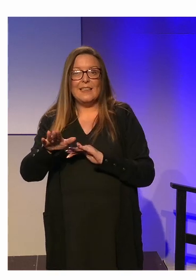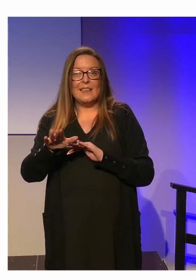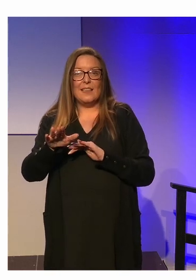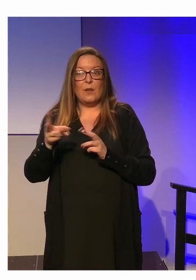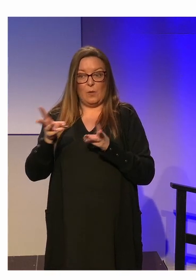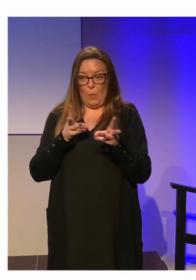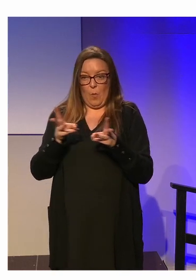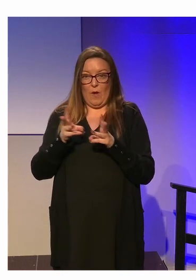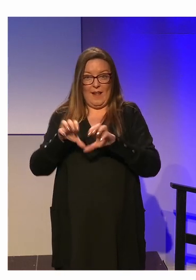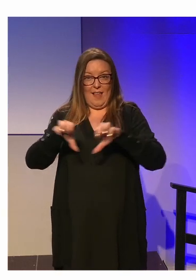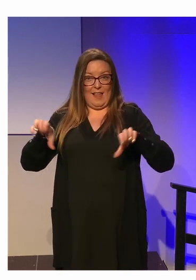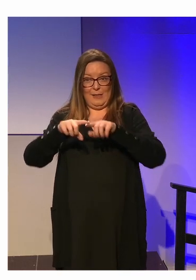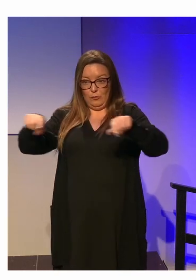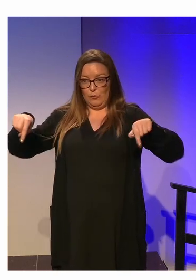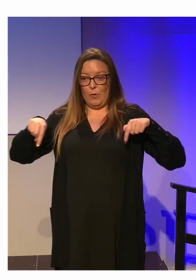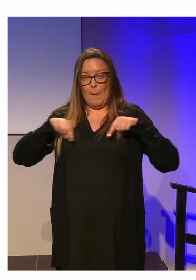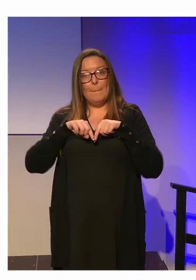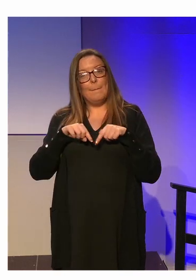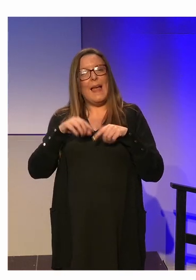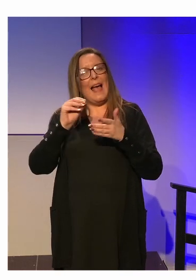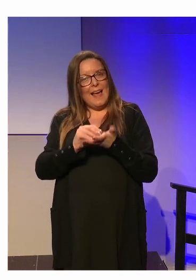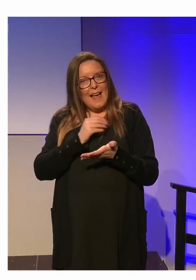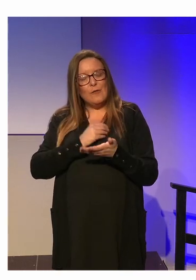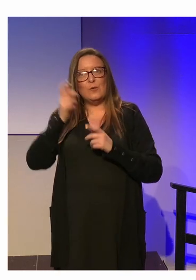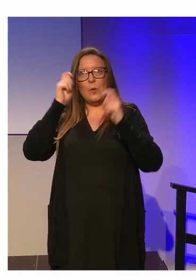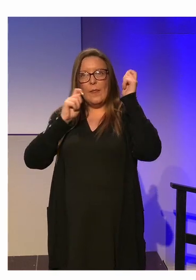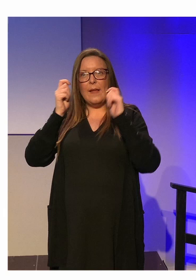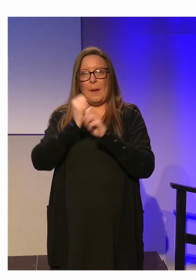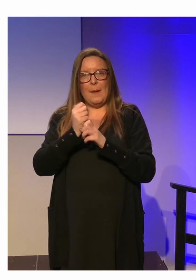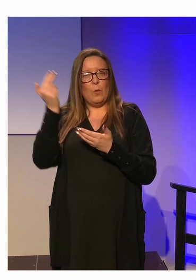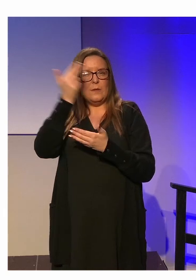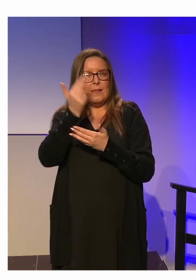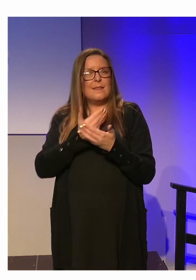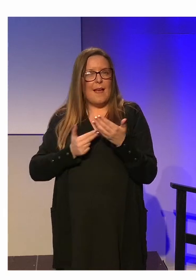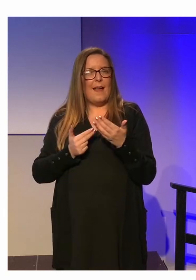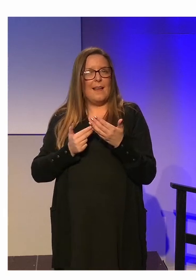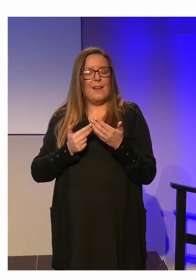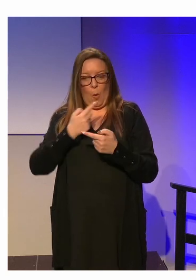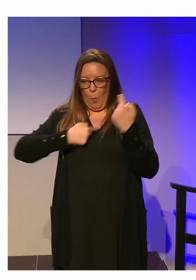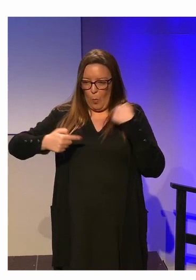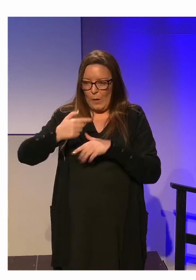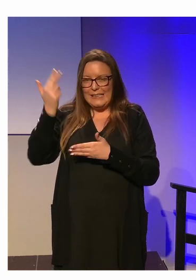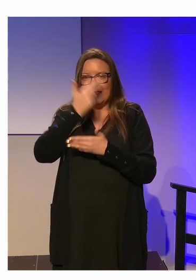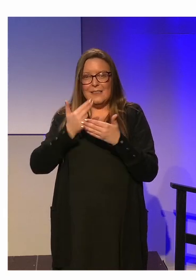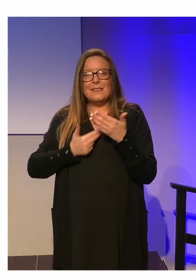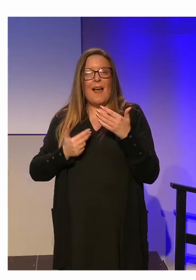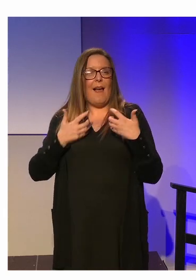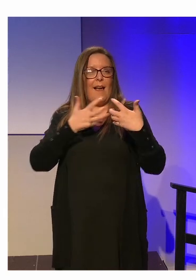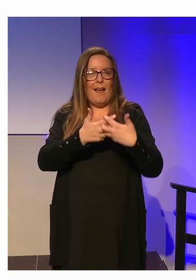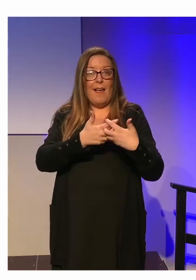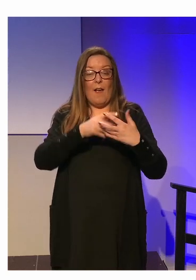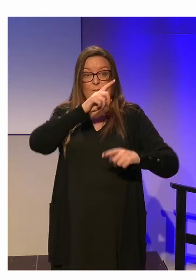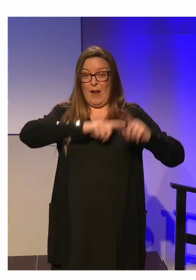work, we have to be thinking that we design for variability. And variability is